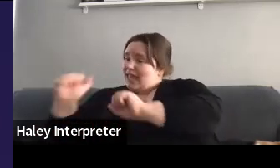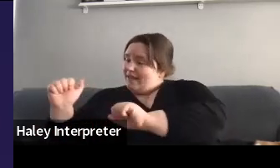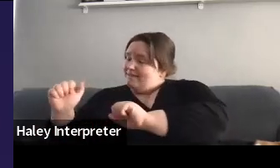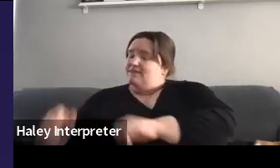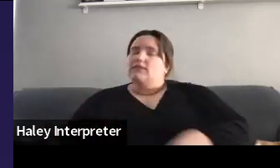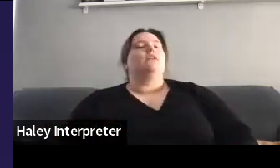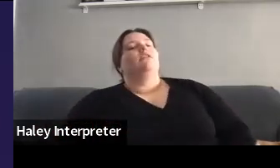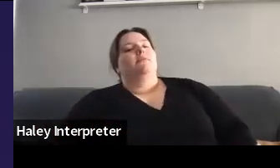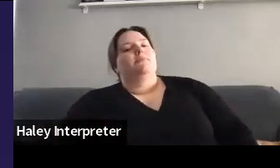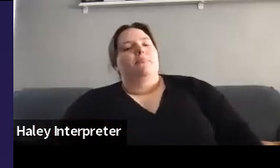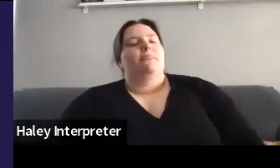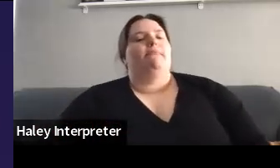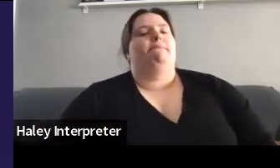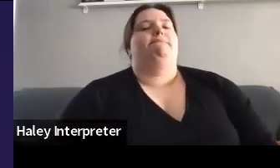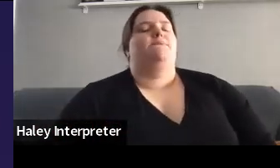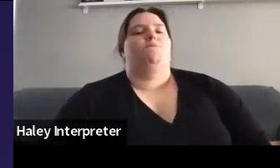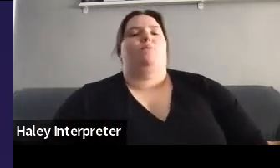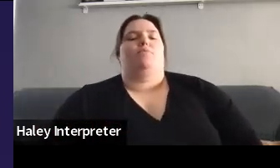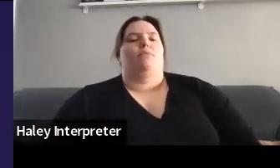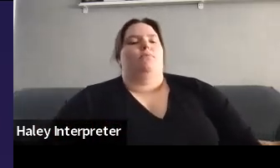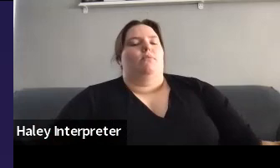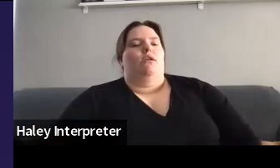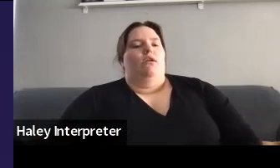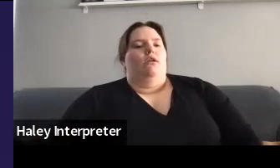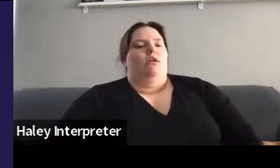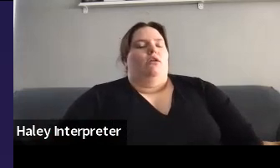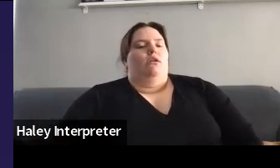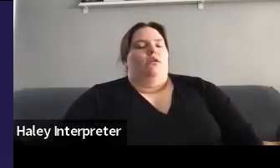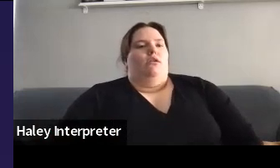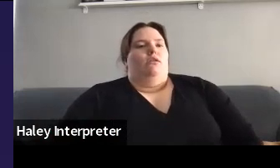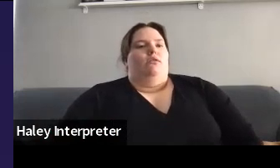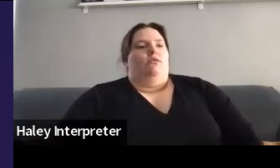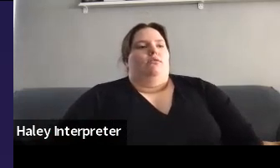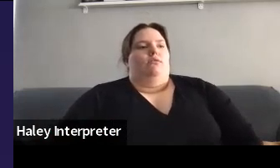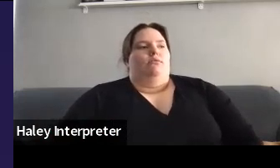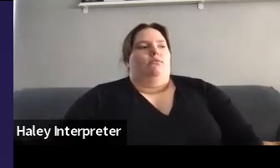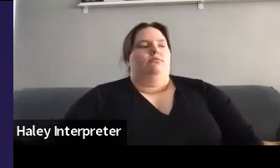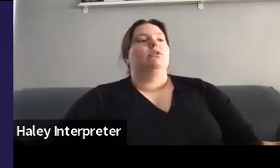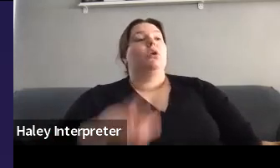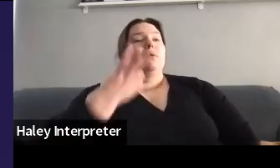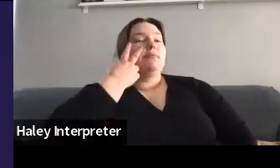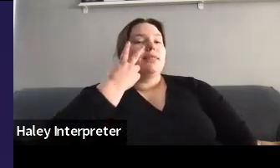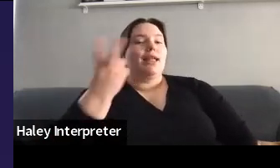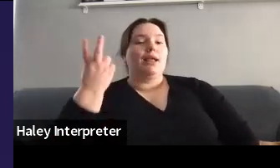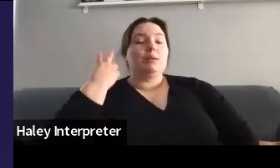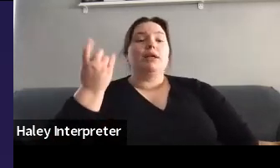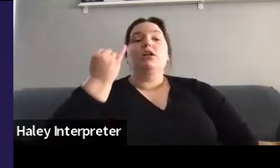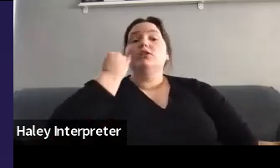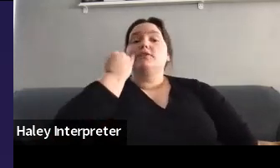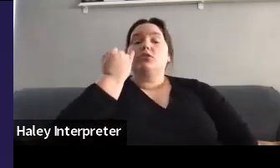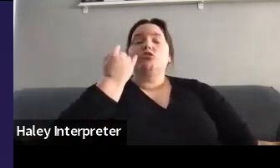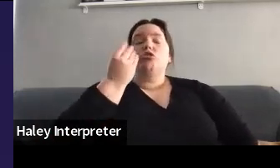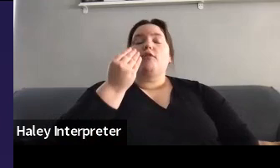I'm actually wondering, thinking back to those food containers on wheels, if you just left the food